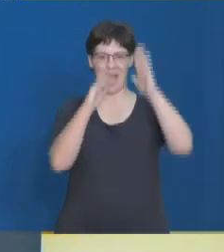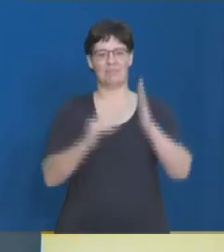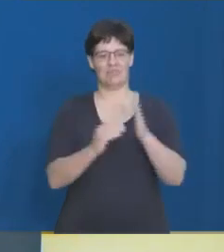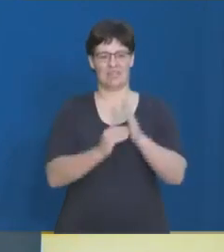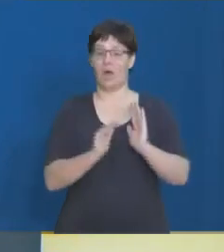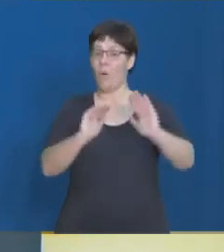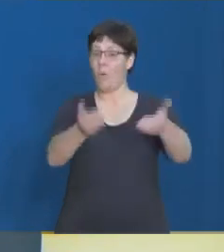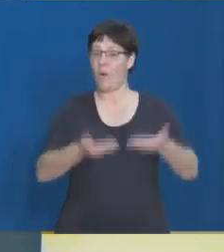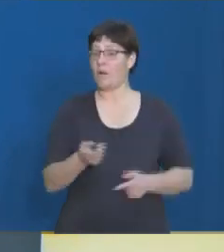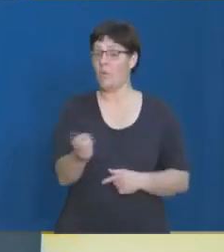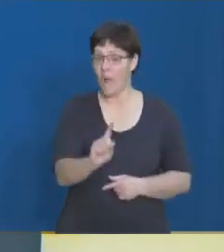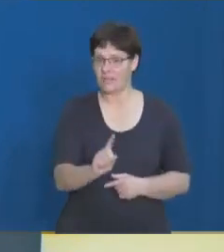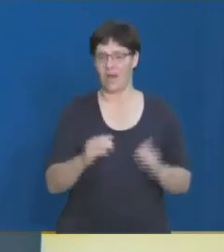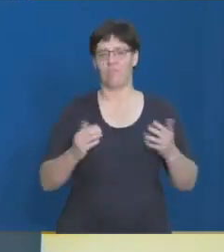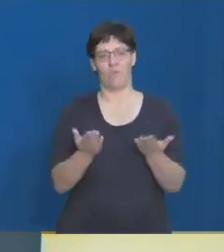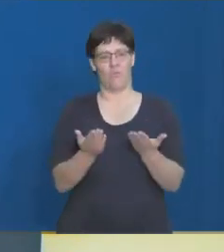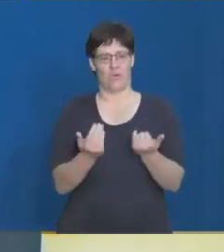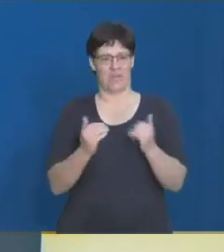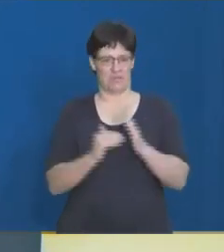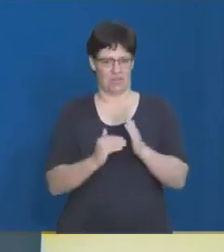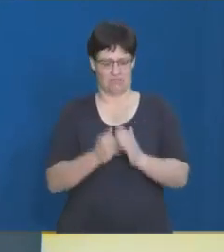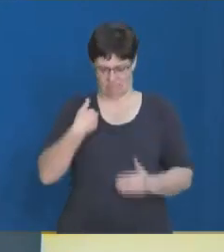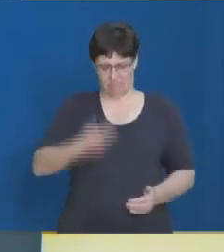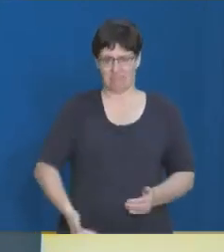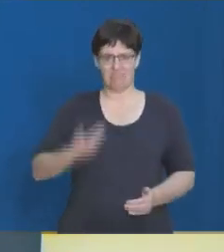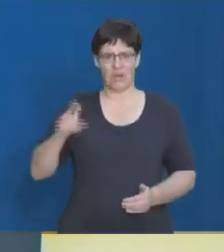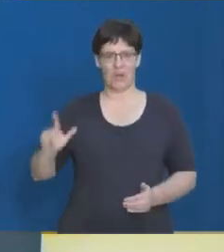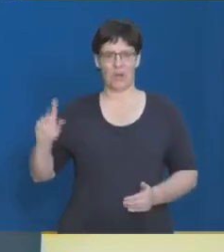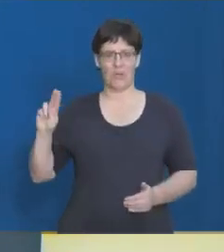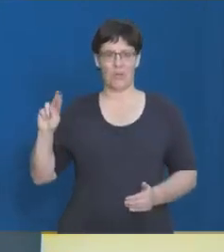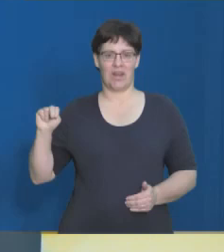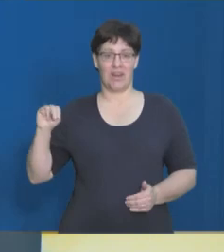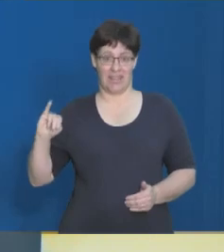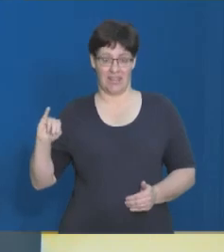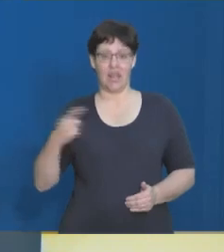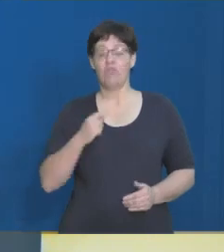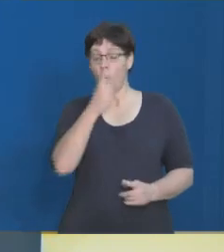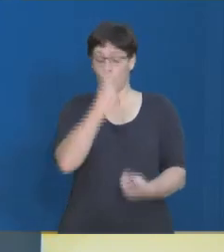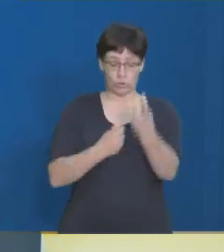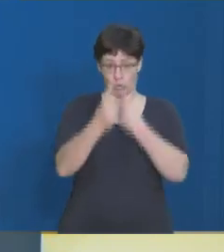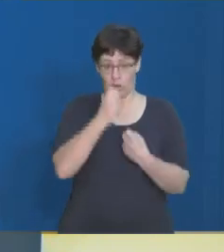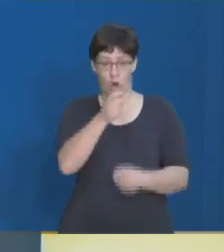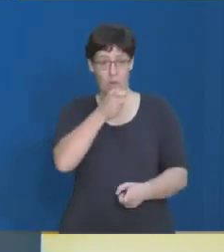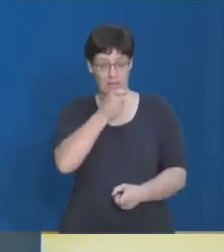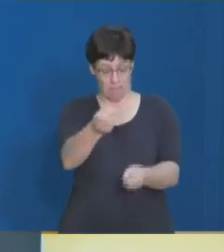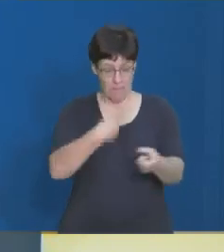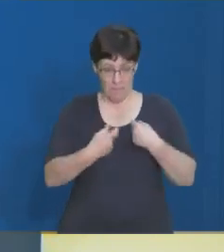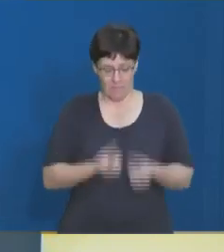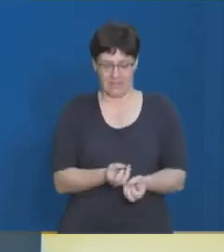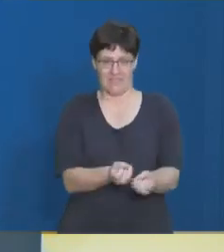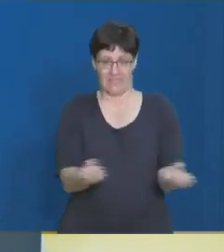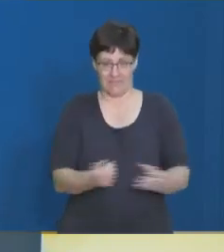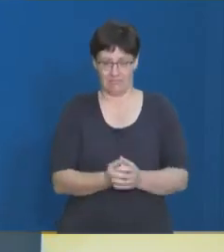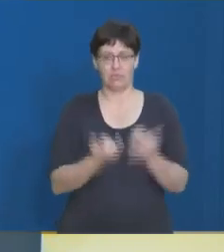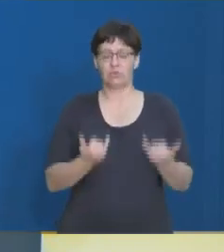Matrix and welcome to Matrix. My name is Luni and I'll be assisting you to get all of your questions and comments through to us.